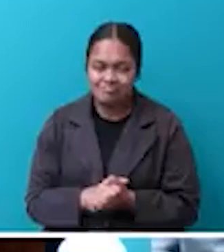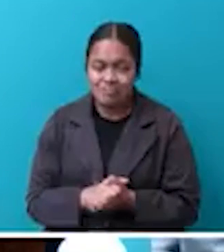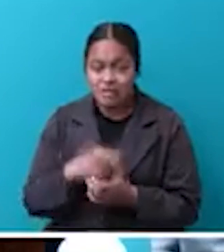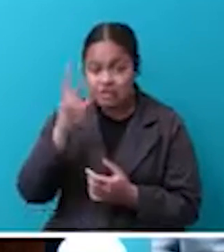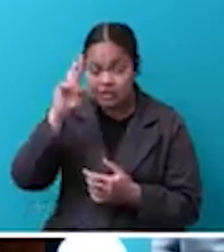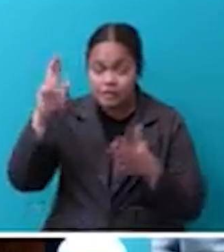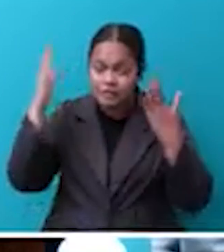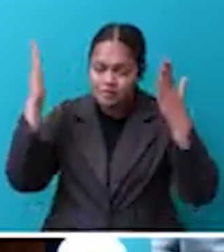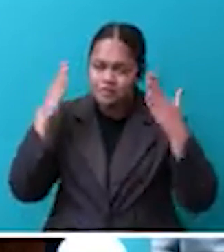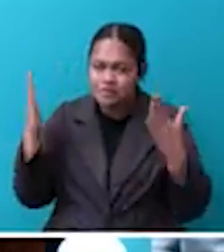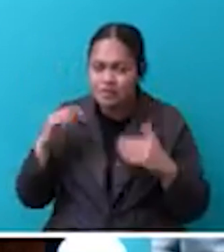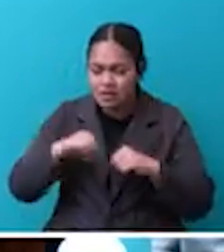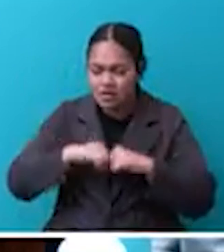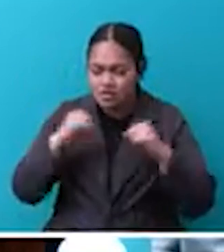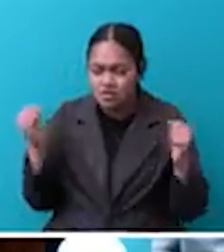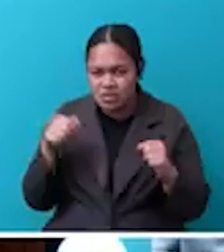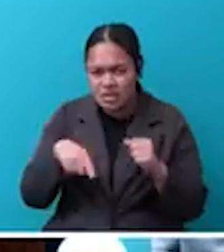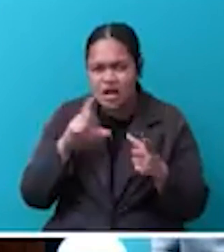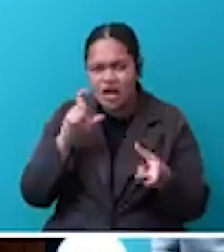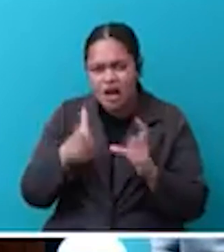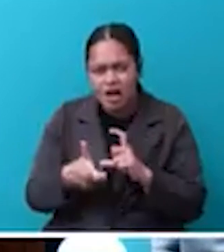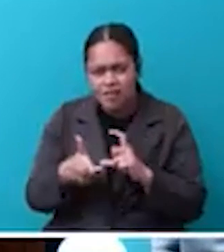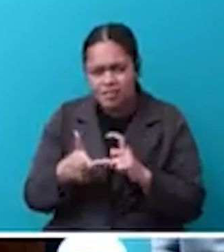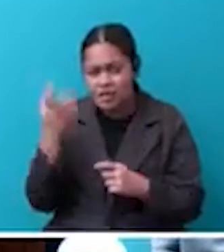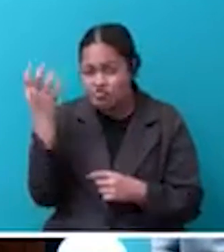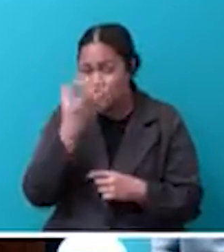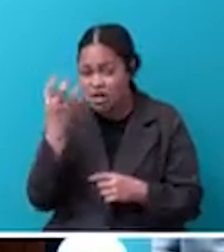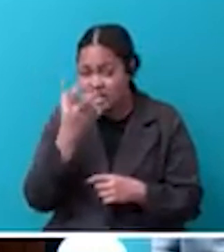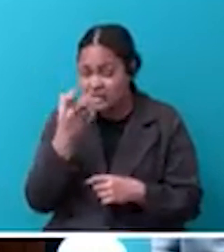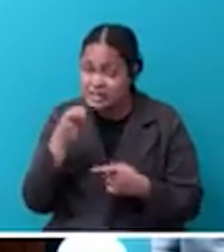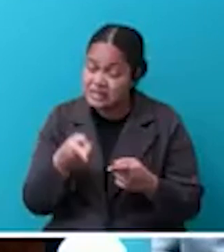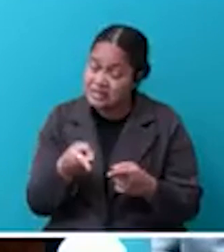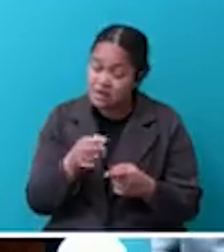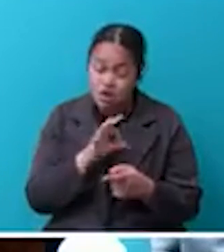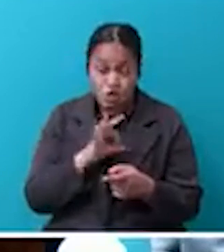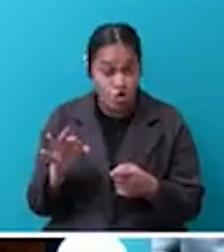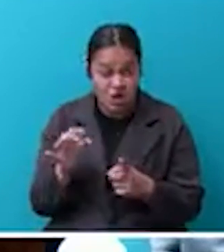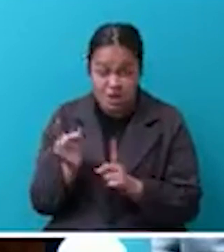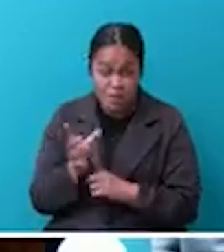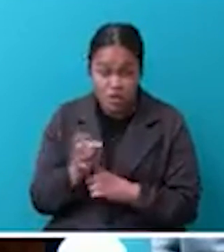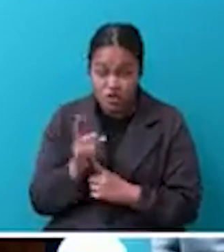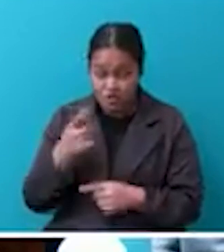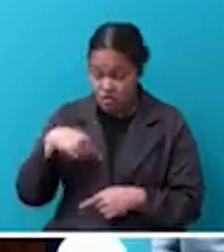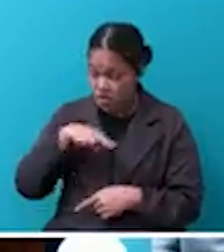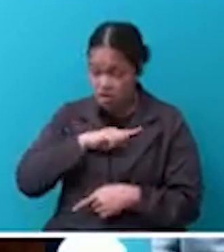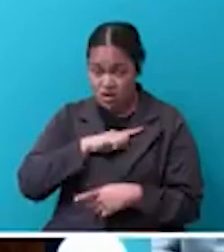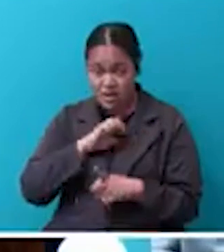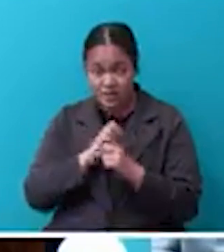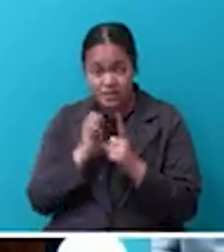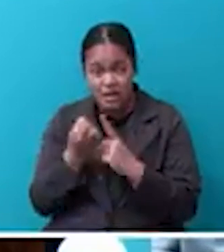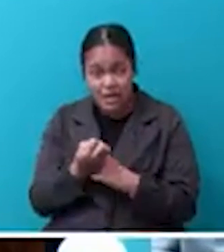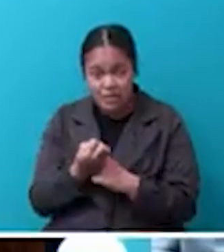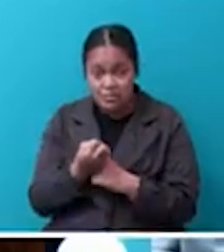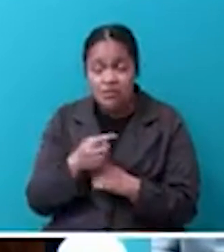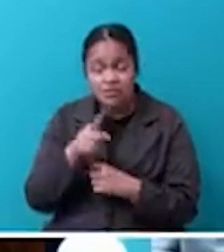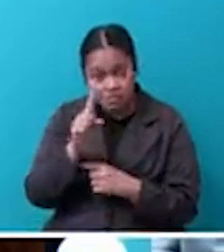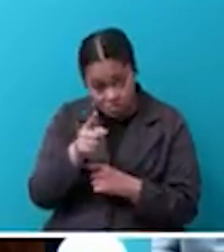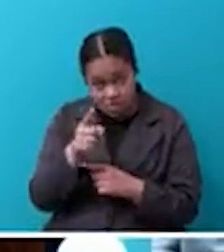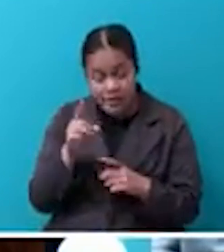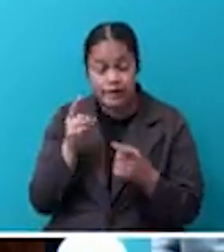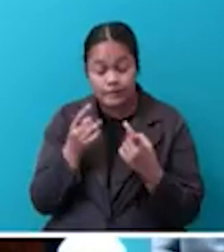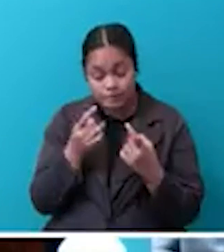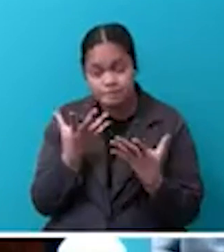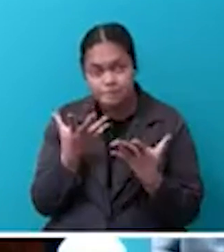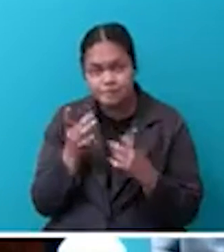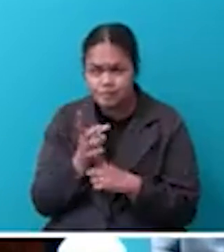Mr. Speaker, addressing the climate crisis is not just crucial for our environment, it is crucial for protecting the lives